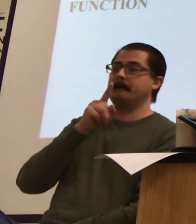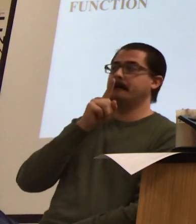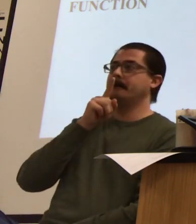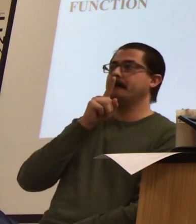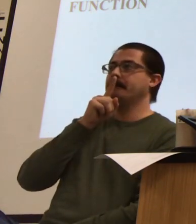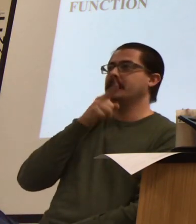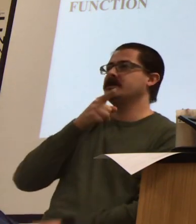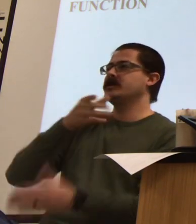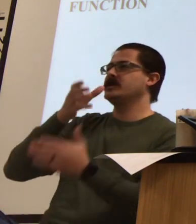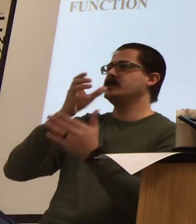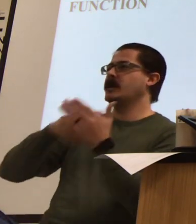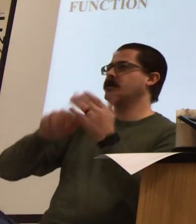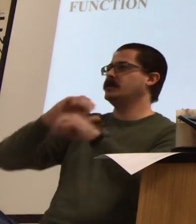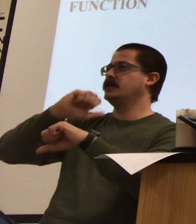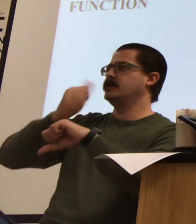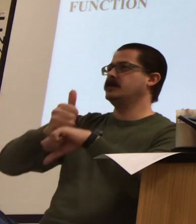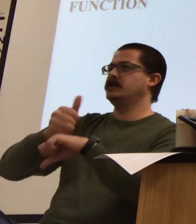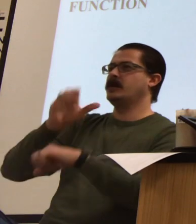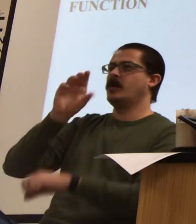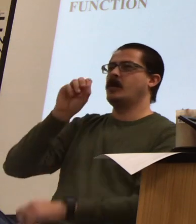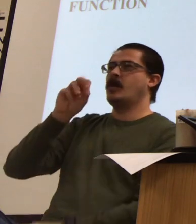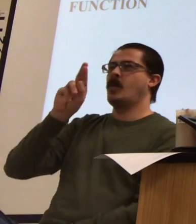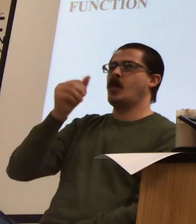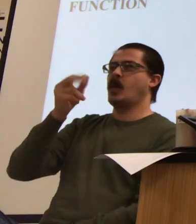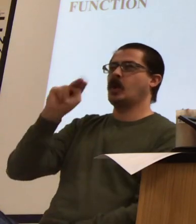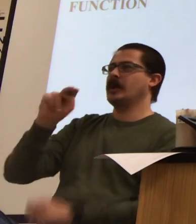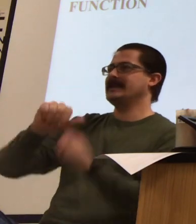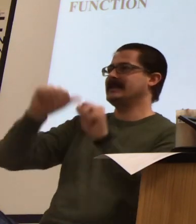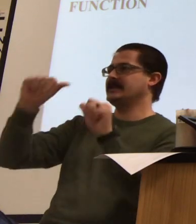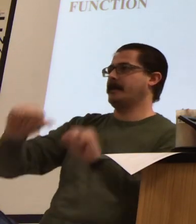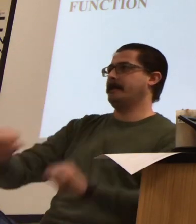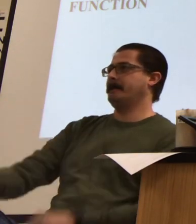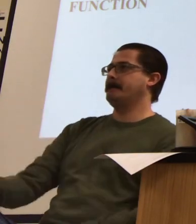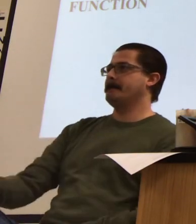is the chapters are by organ system.